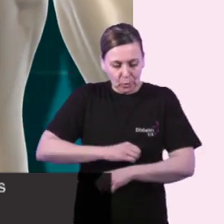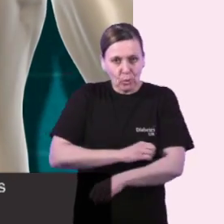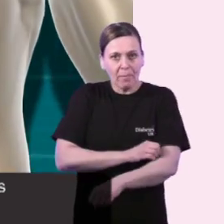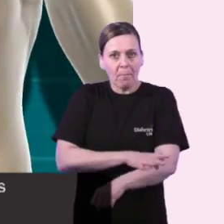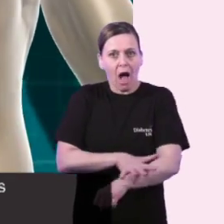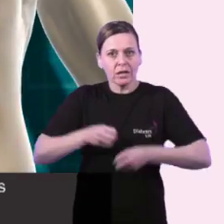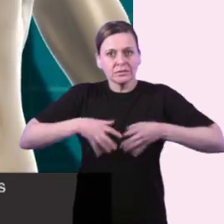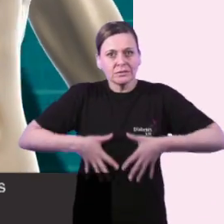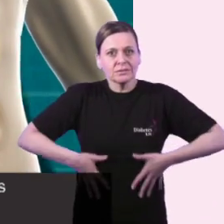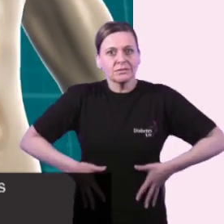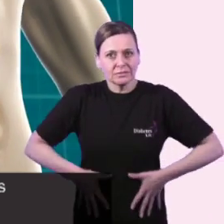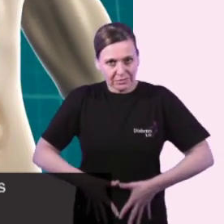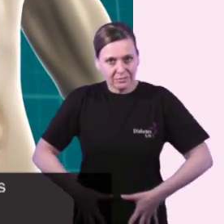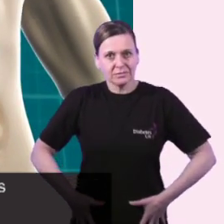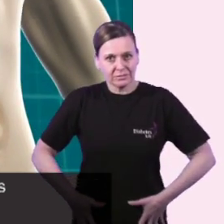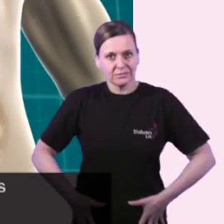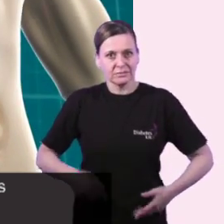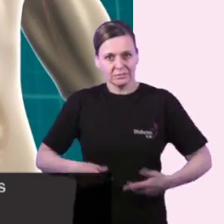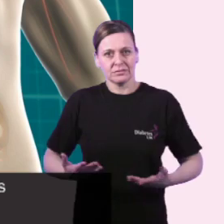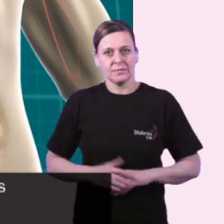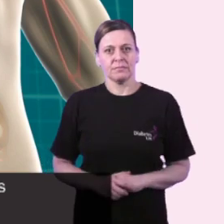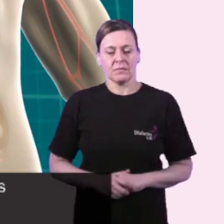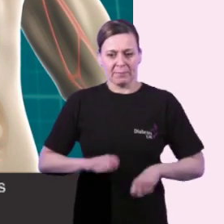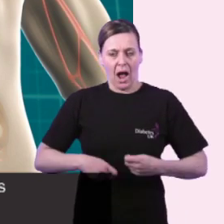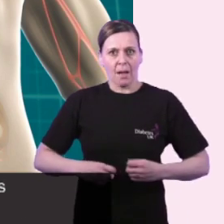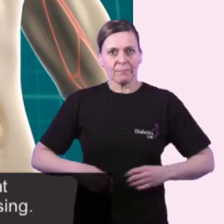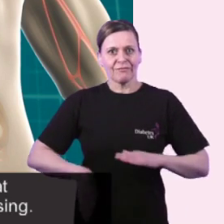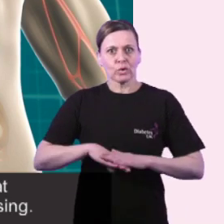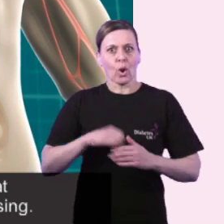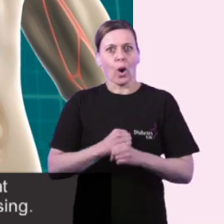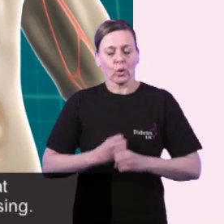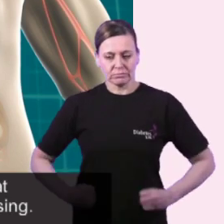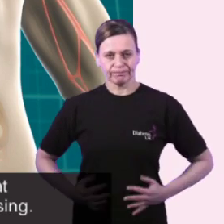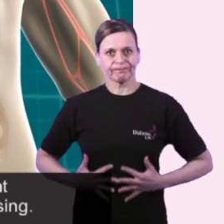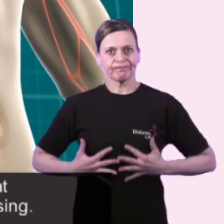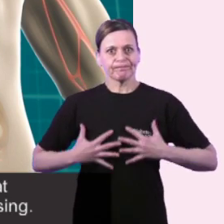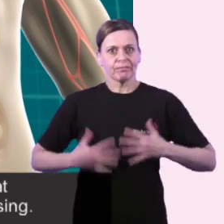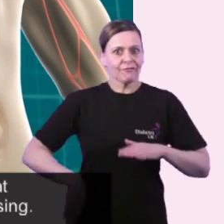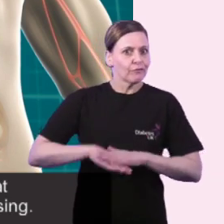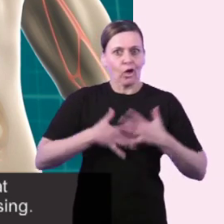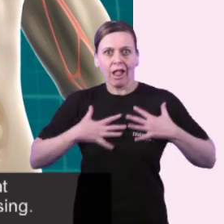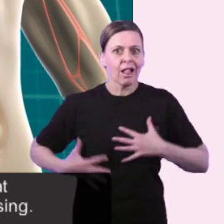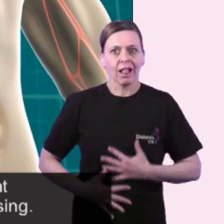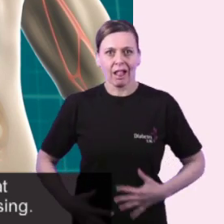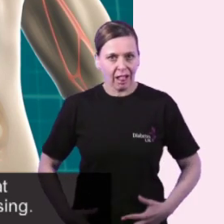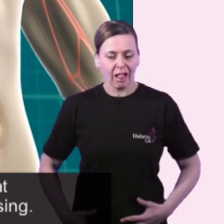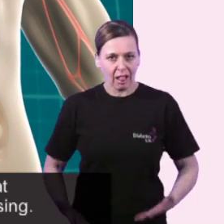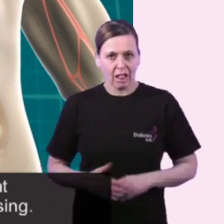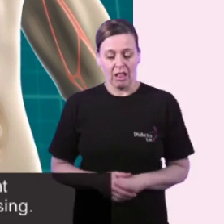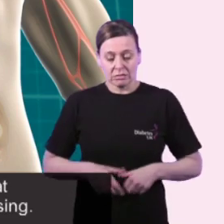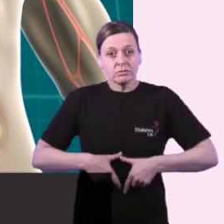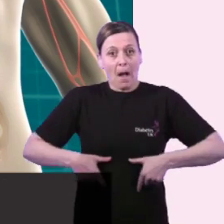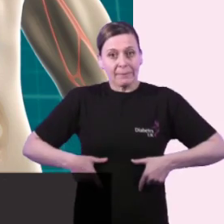glucose then moves into the bloodstream and the body detects that the blood glucose level is rising.